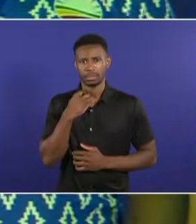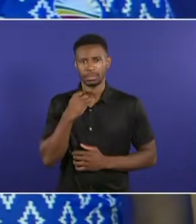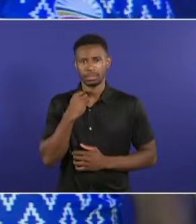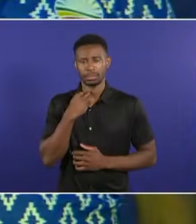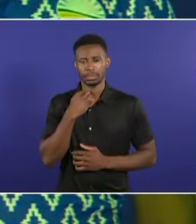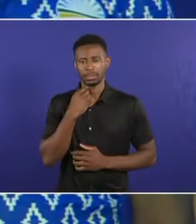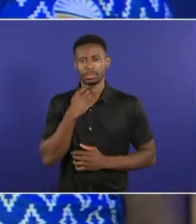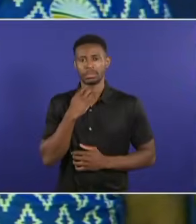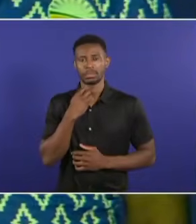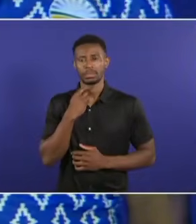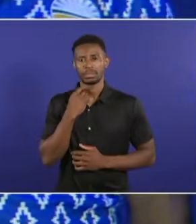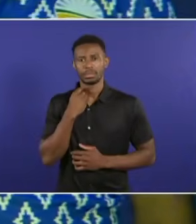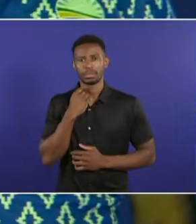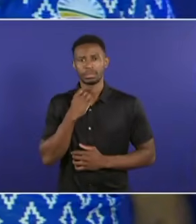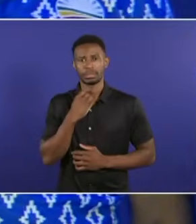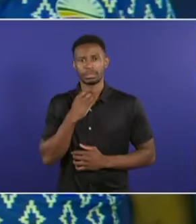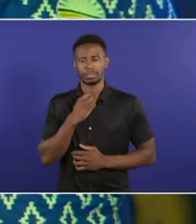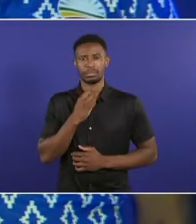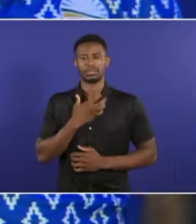Thank you.